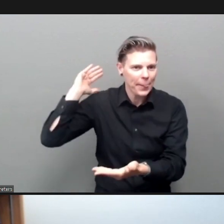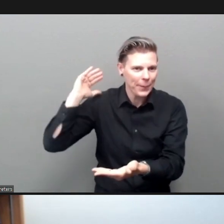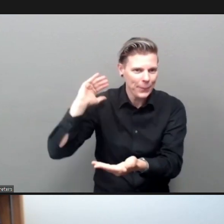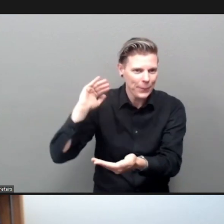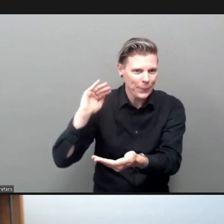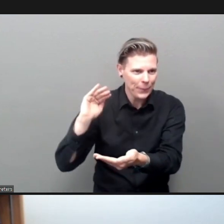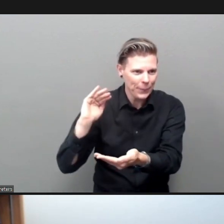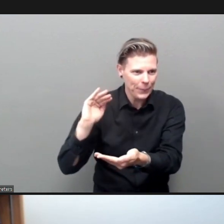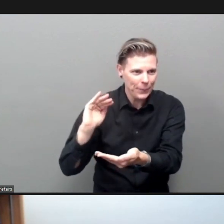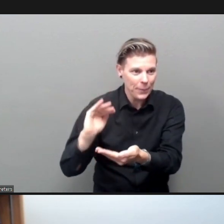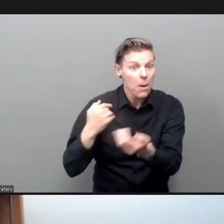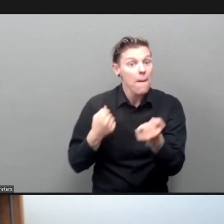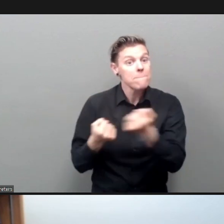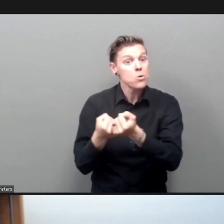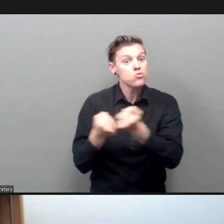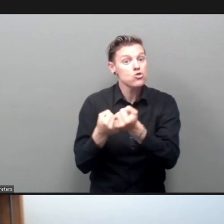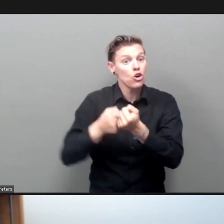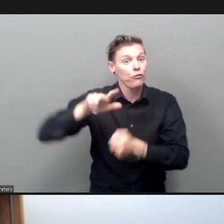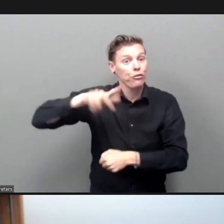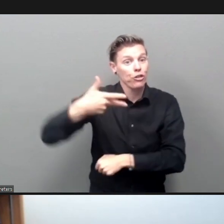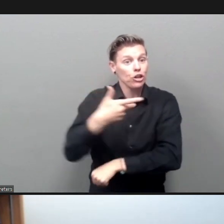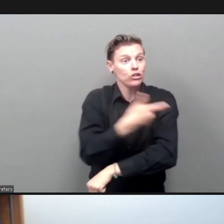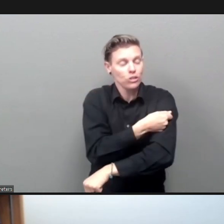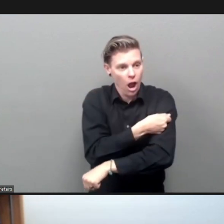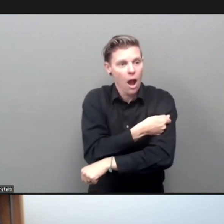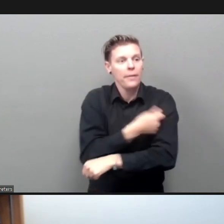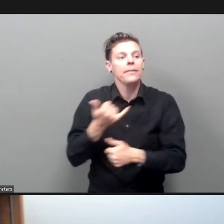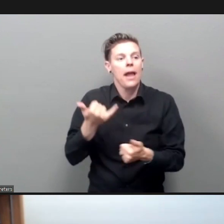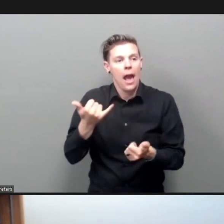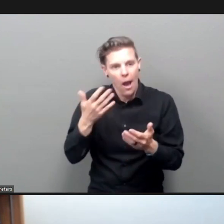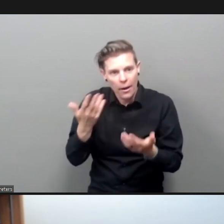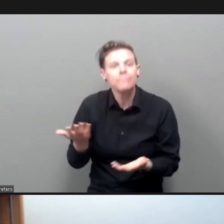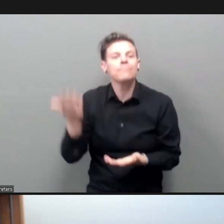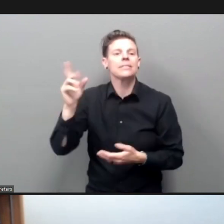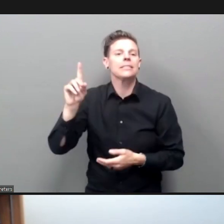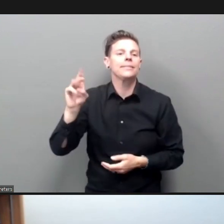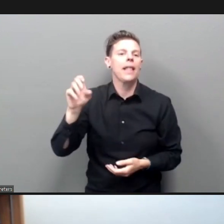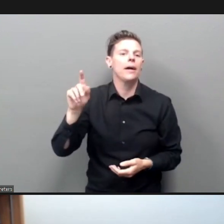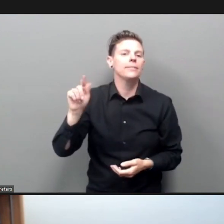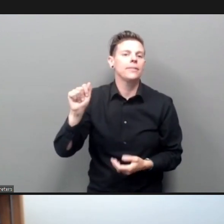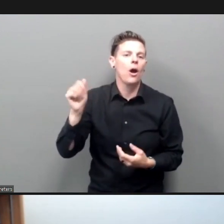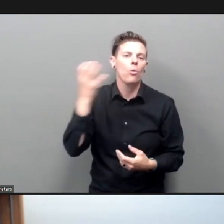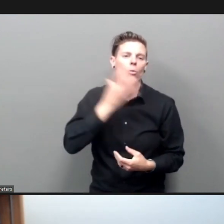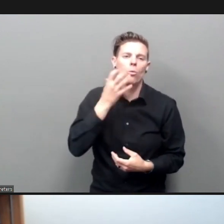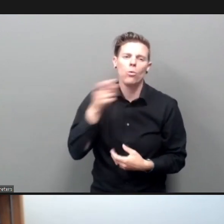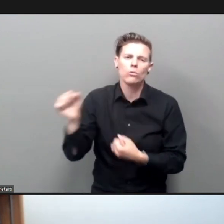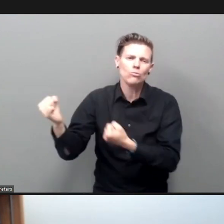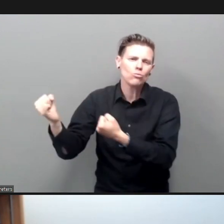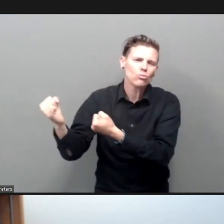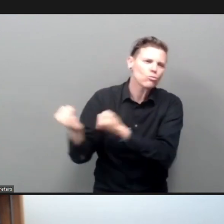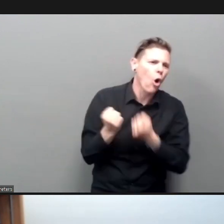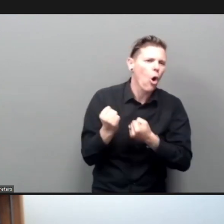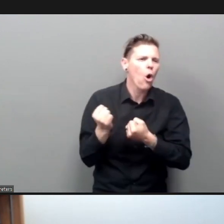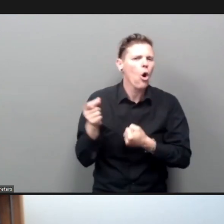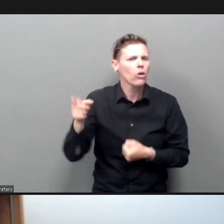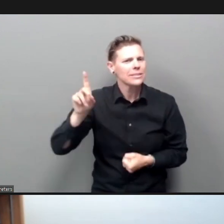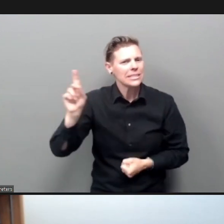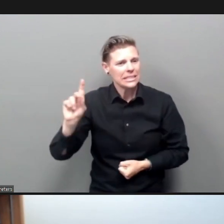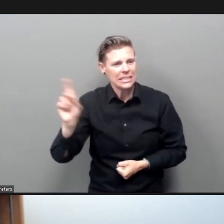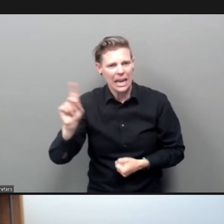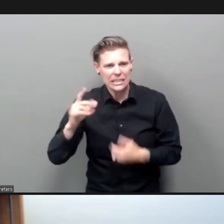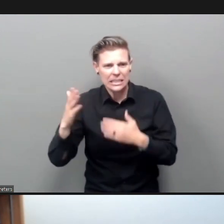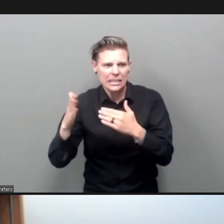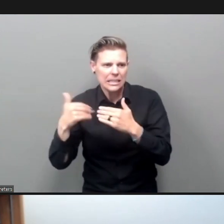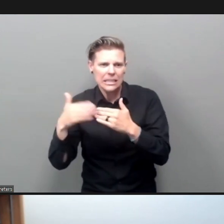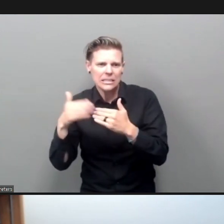variant certainly is a much more potent virus and more effective in finding pockets of people. I think there are unique characteristics about